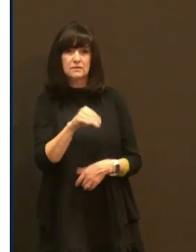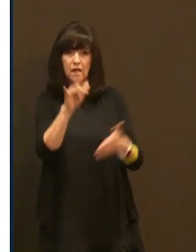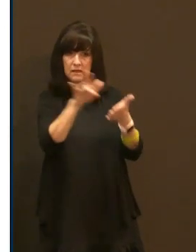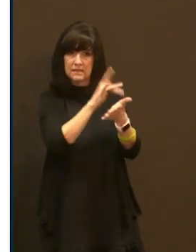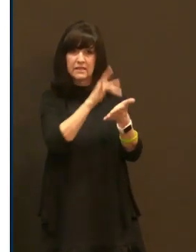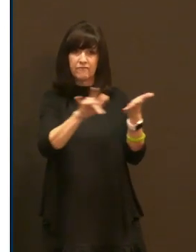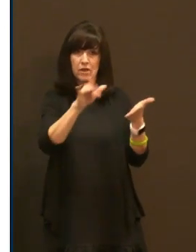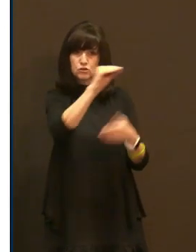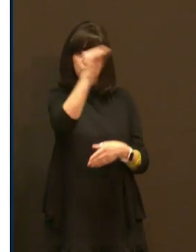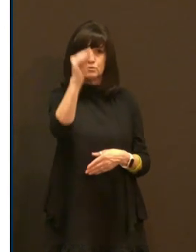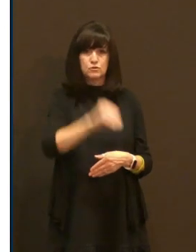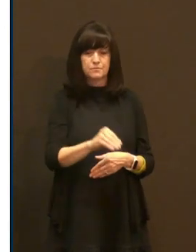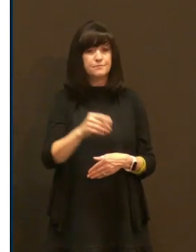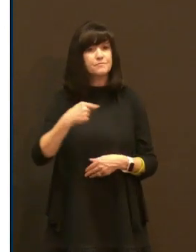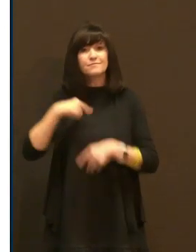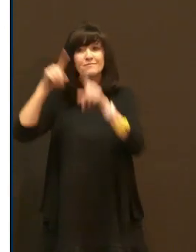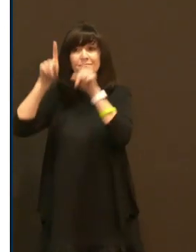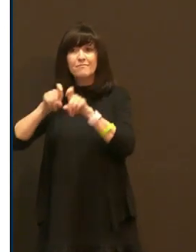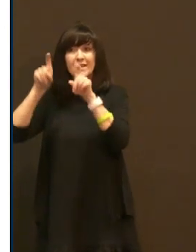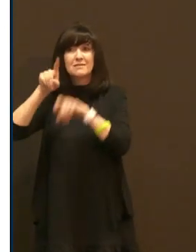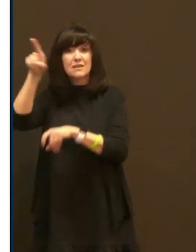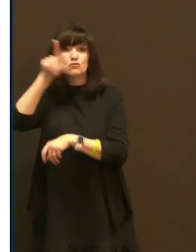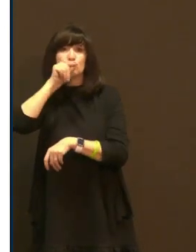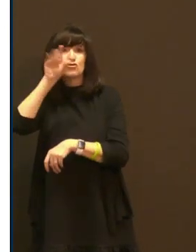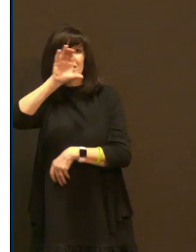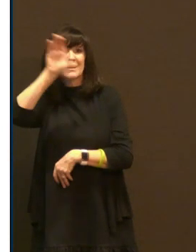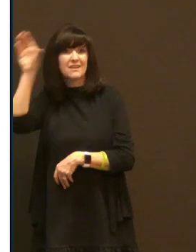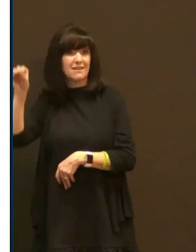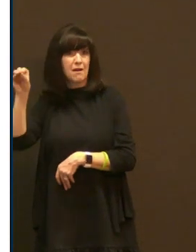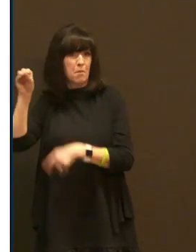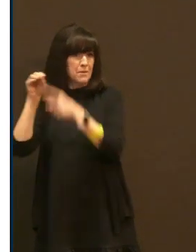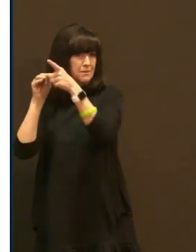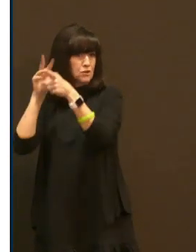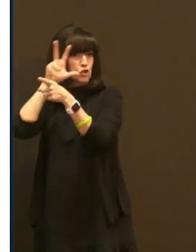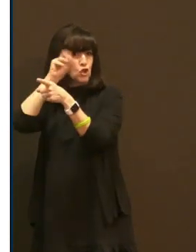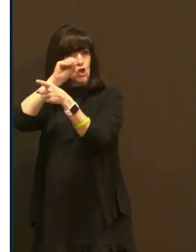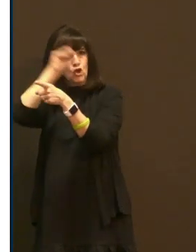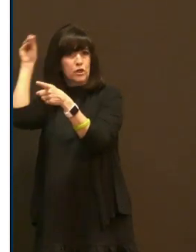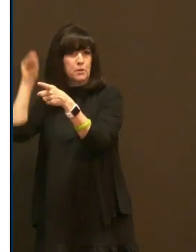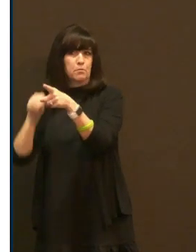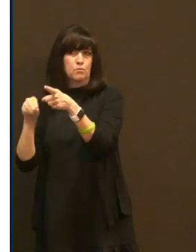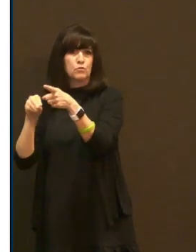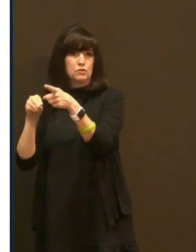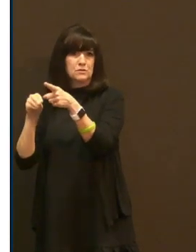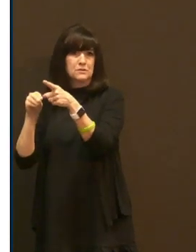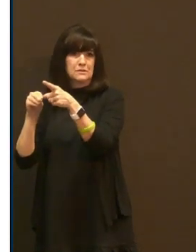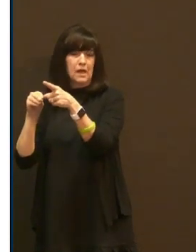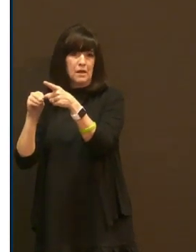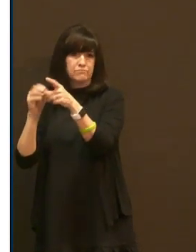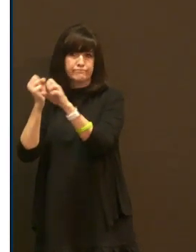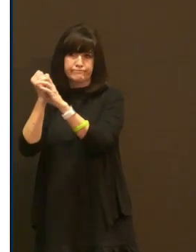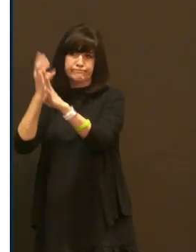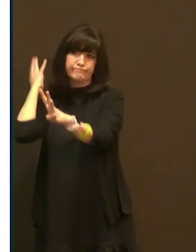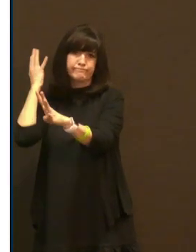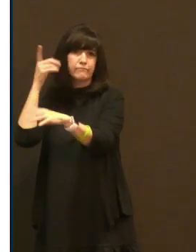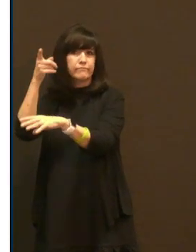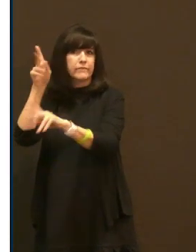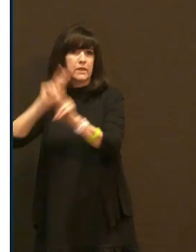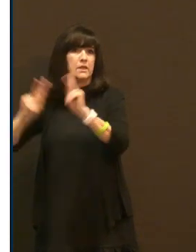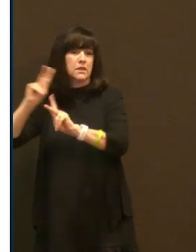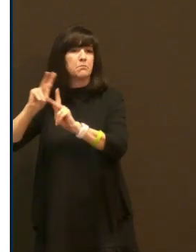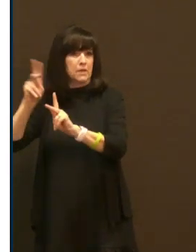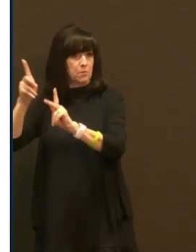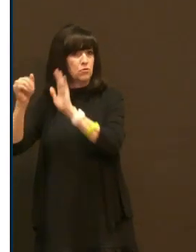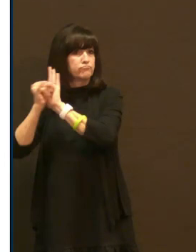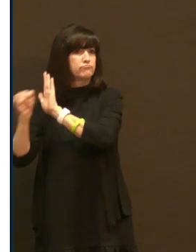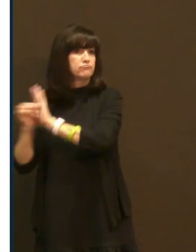poultry workers, it was, closing in on 30%. So, and we're going to have those, I think.